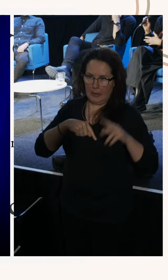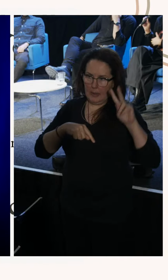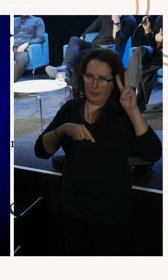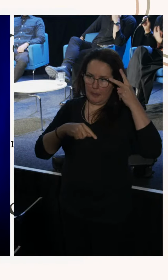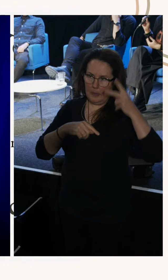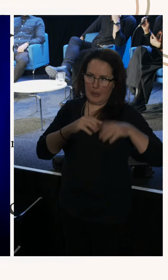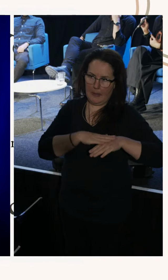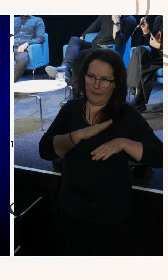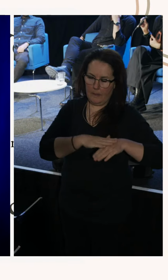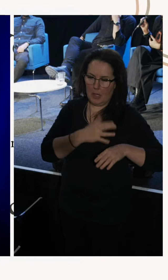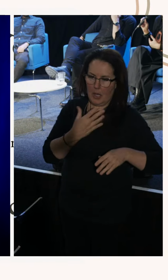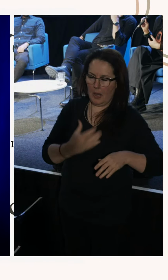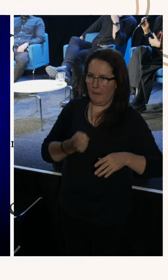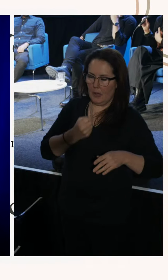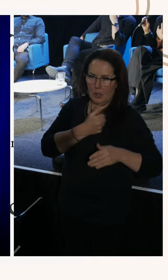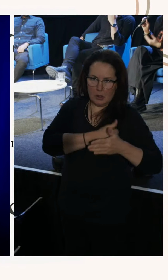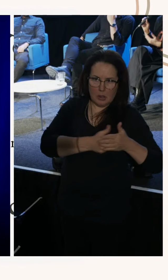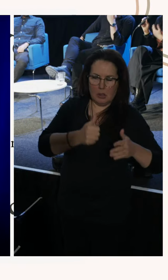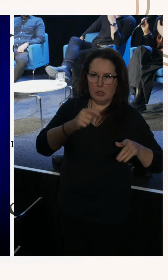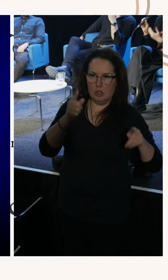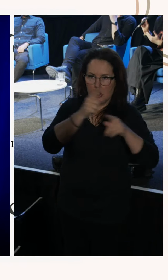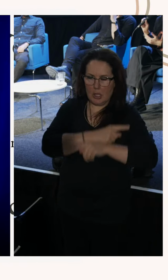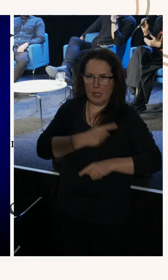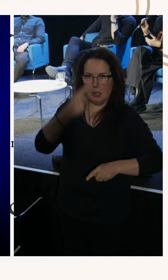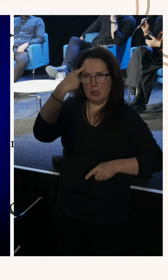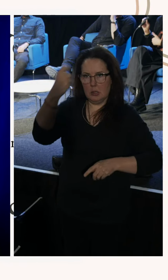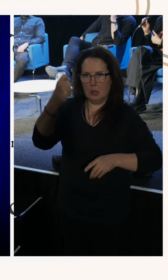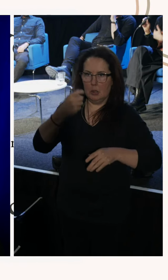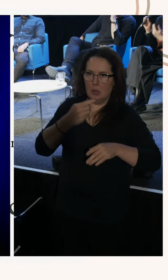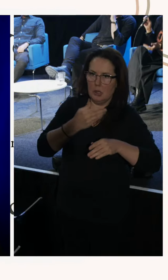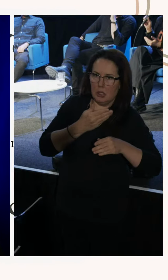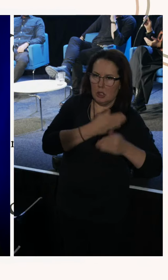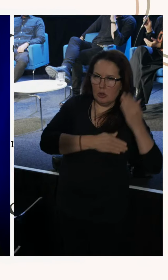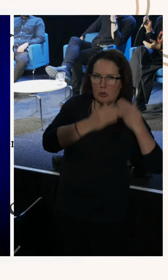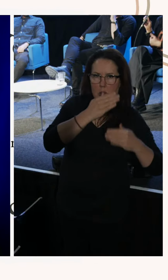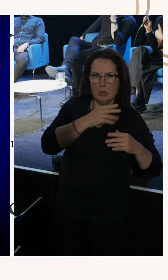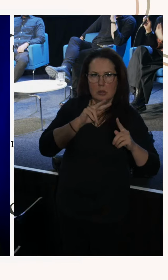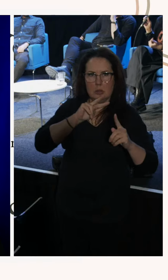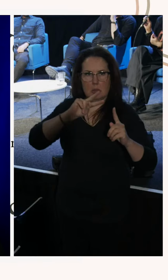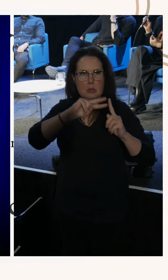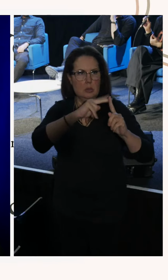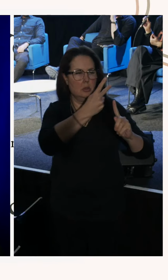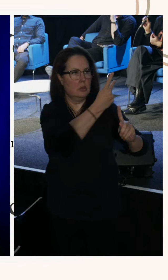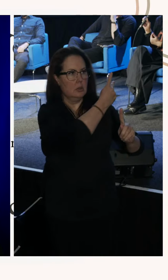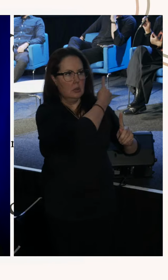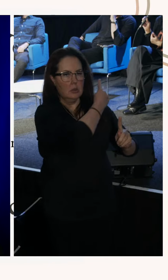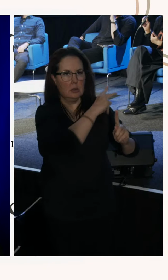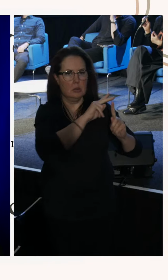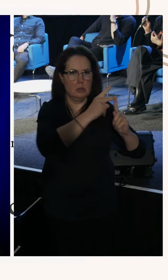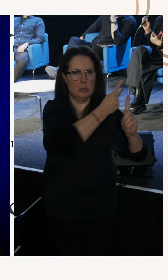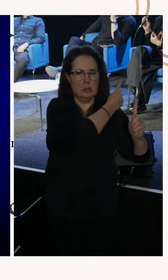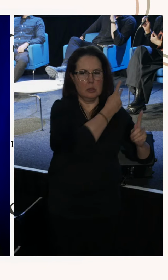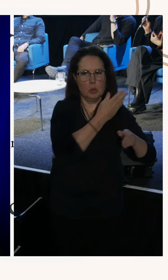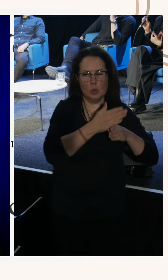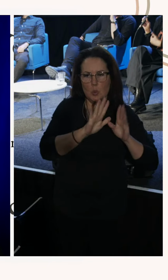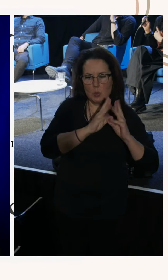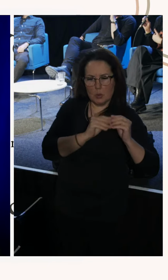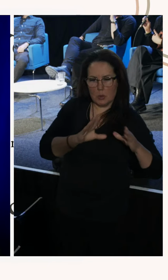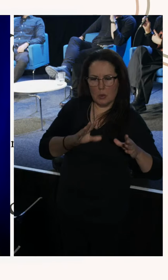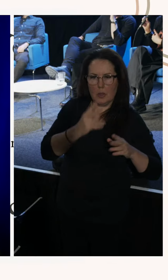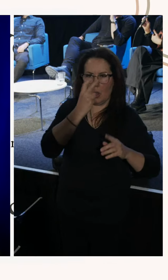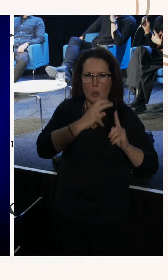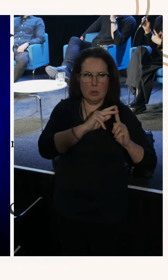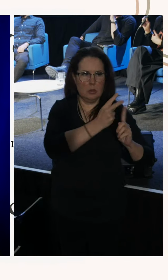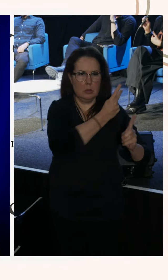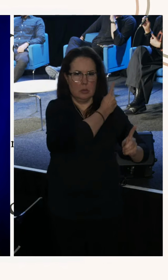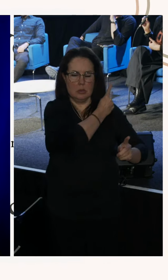constant reinvention of history and the constant reinvention of new solutions for old struggles, and that's